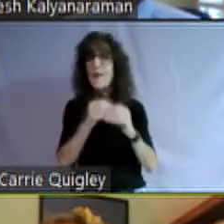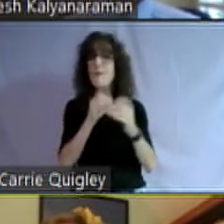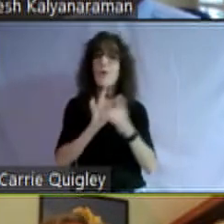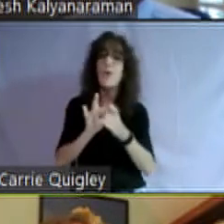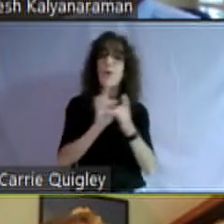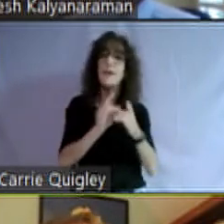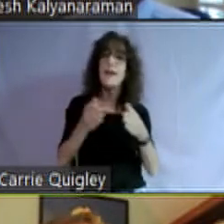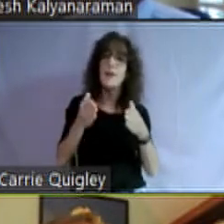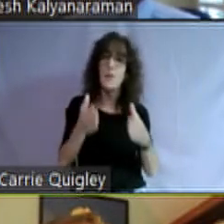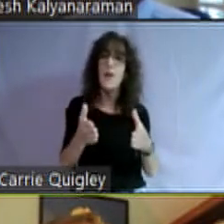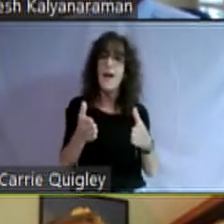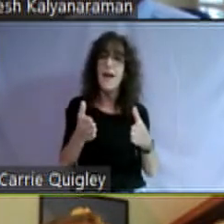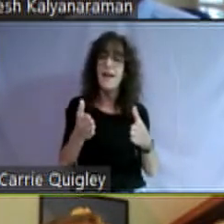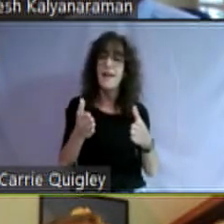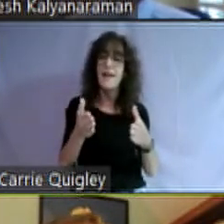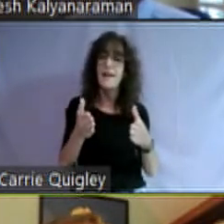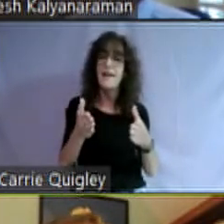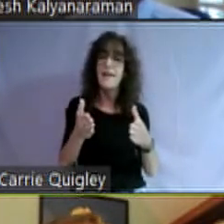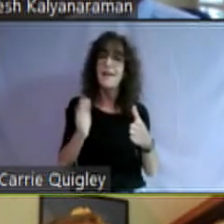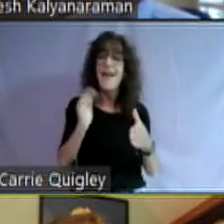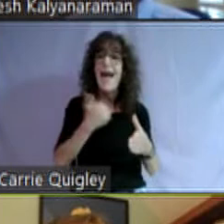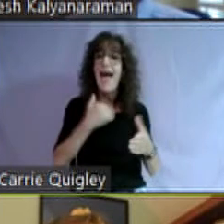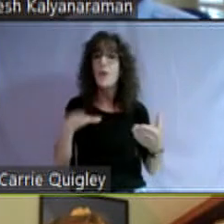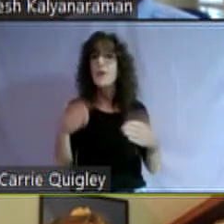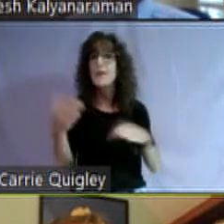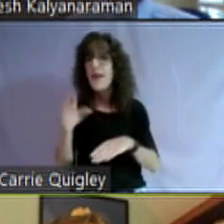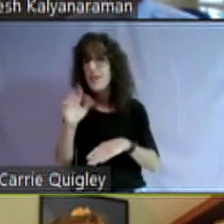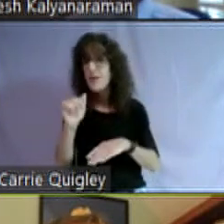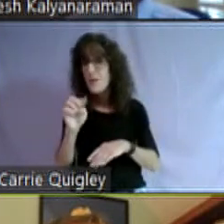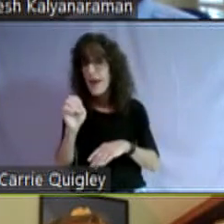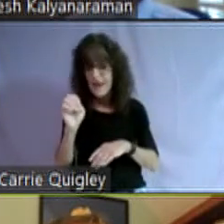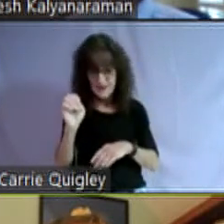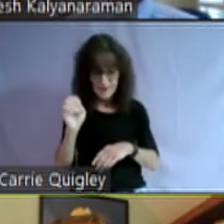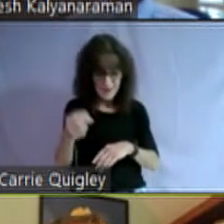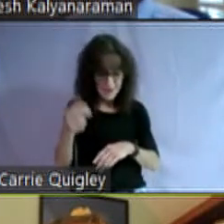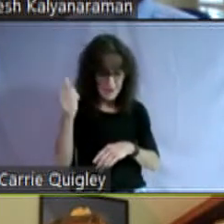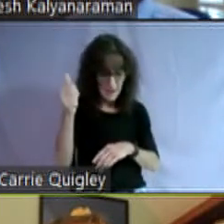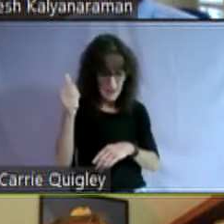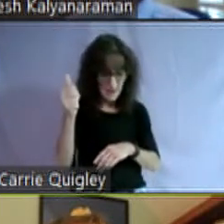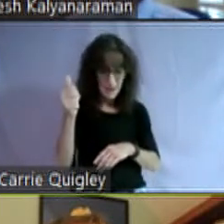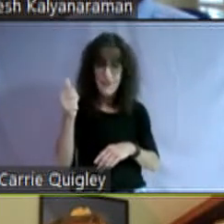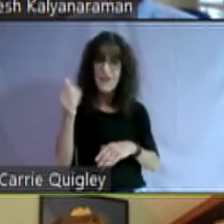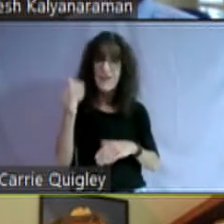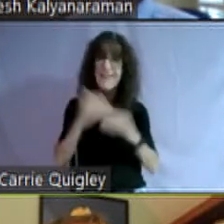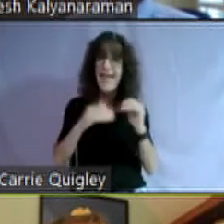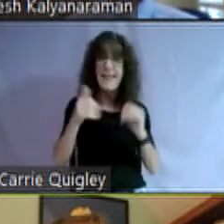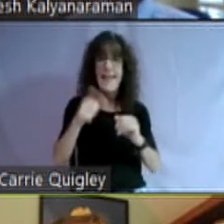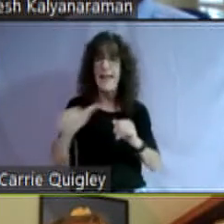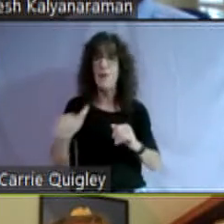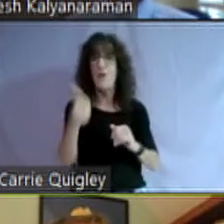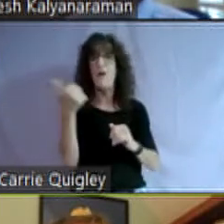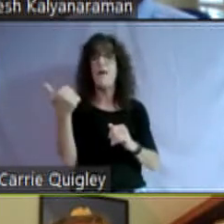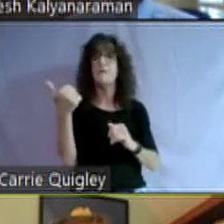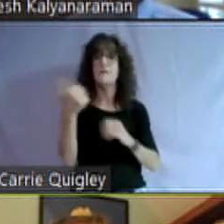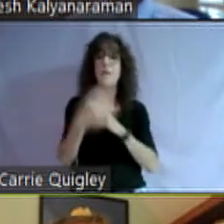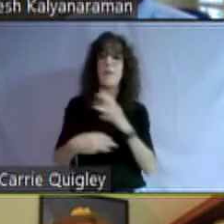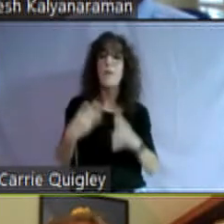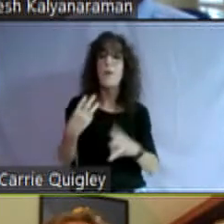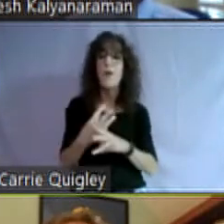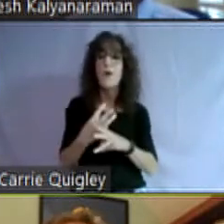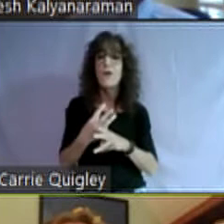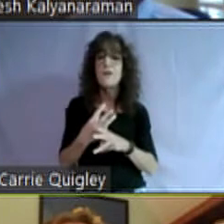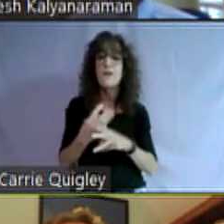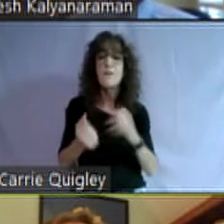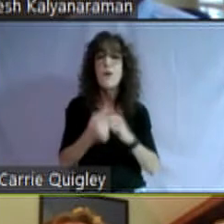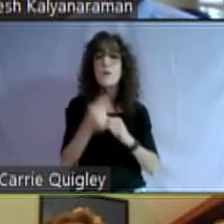way. Our death rate is higher than anywhere else in the world. Most would